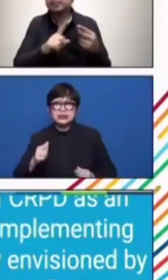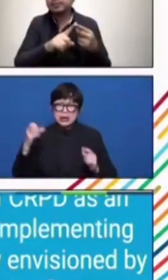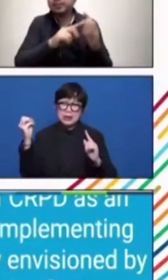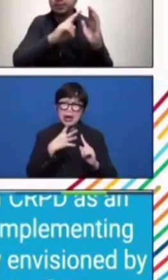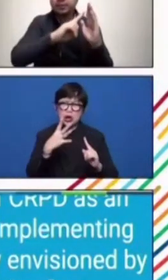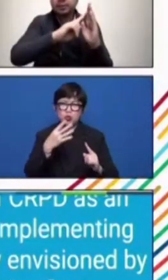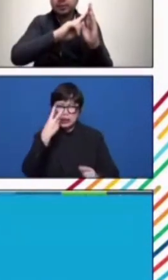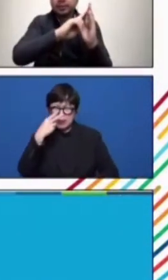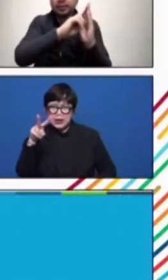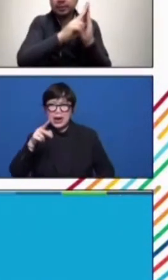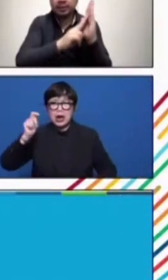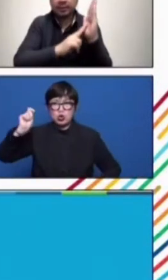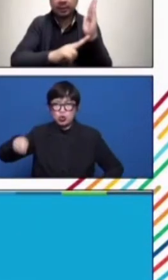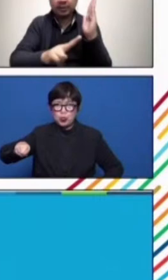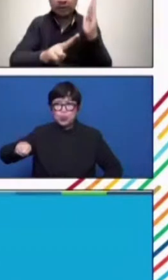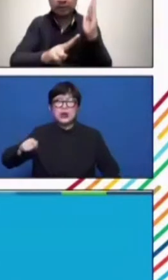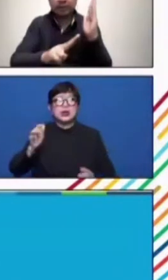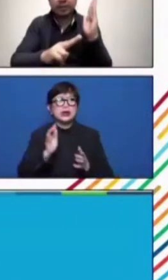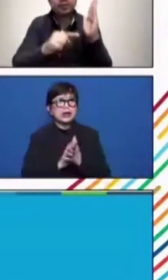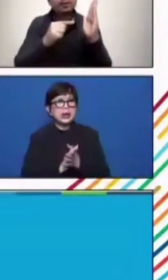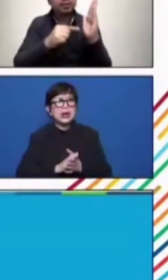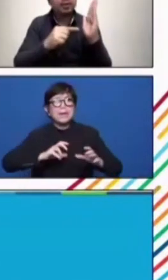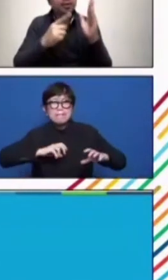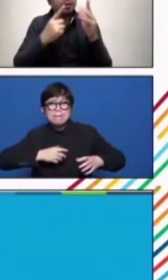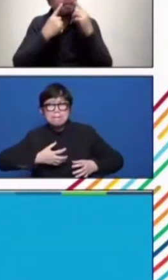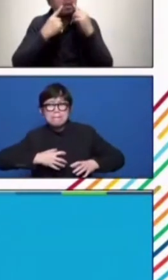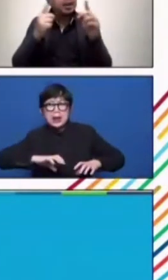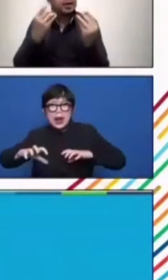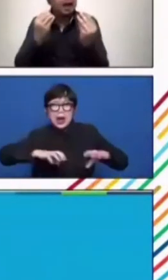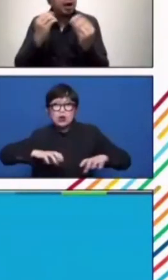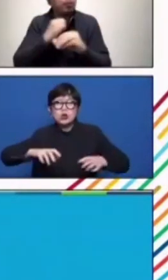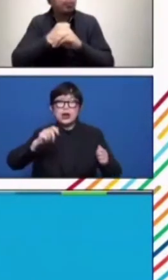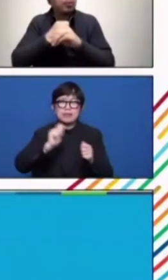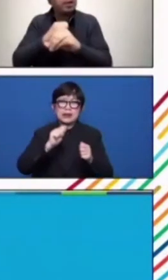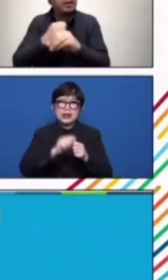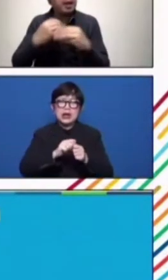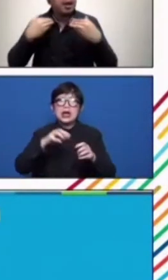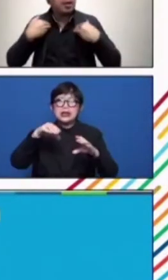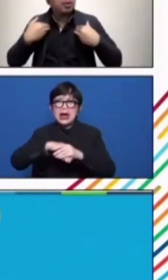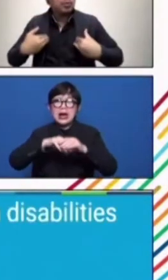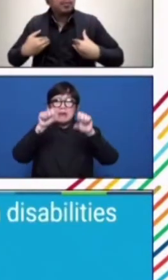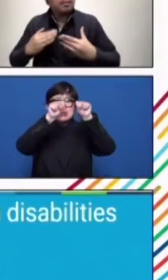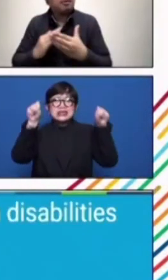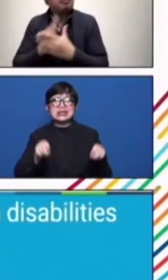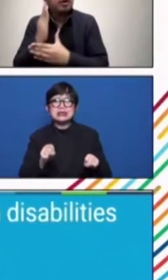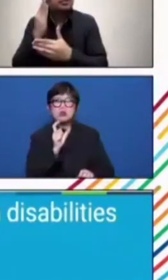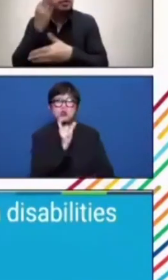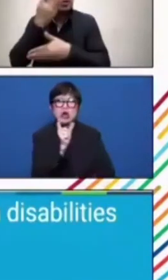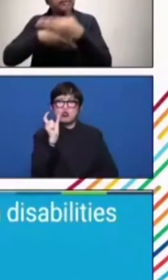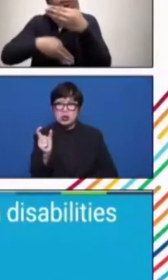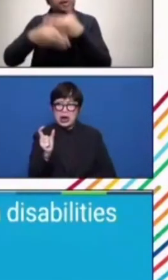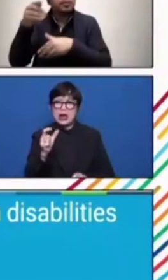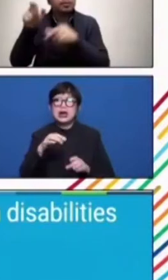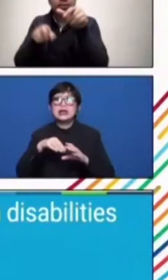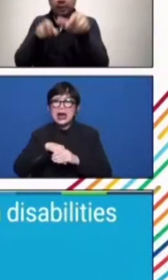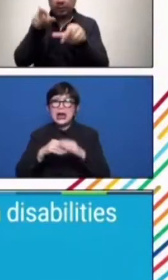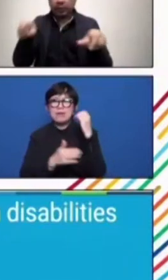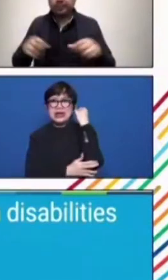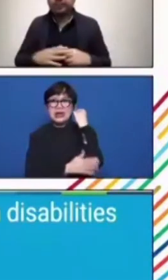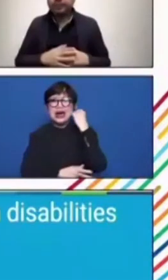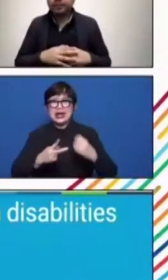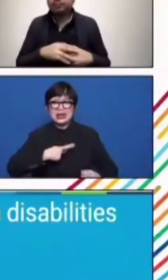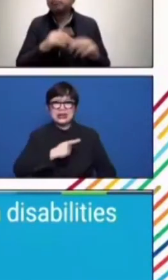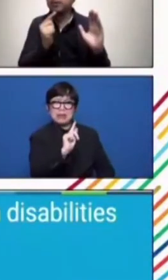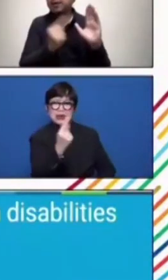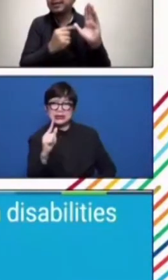milestone in protecting the human rights of for instance with disabilities the focus of the convention is to promote